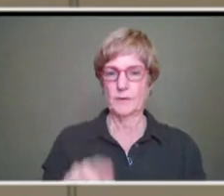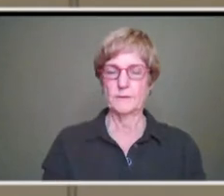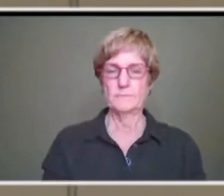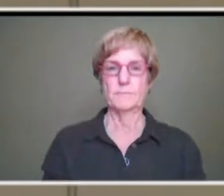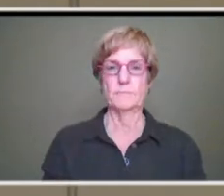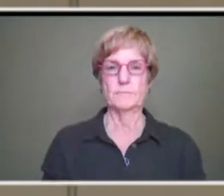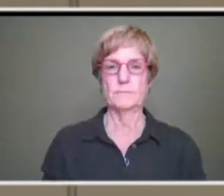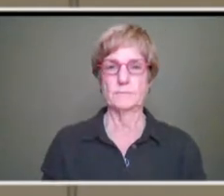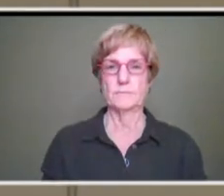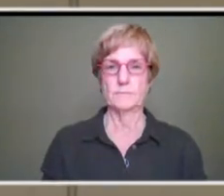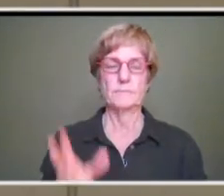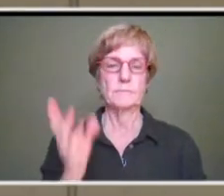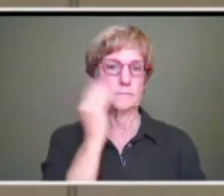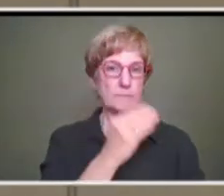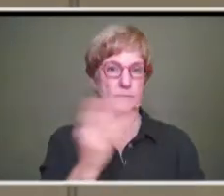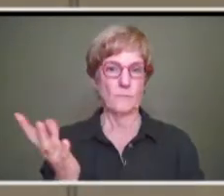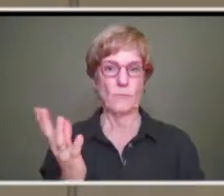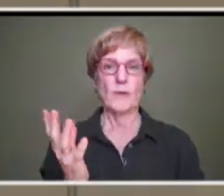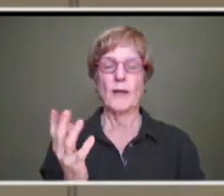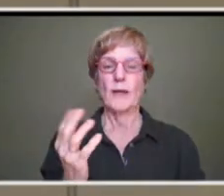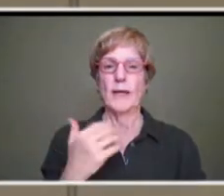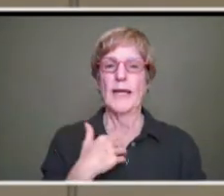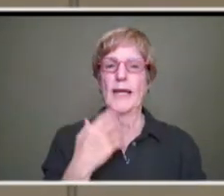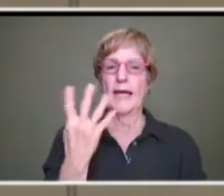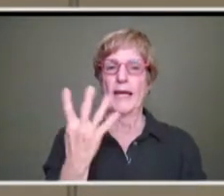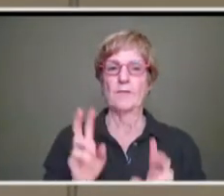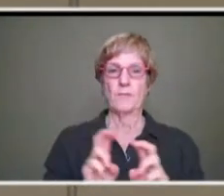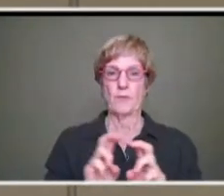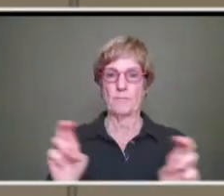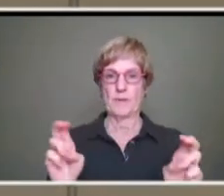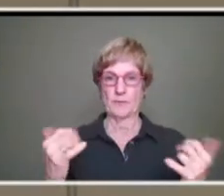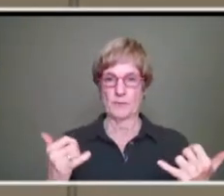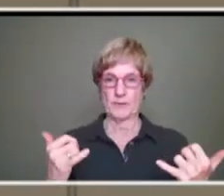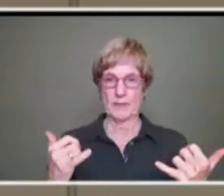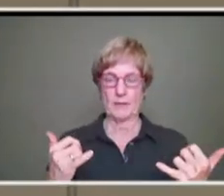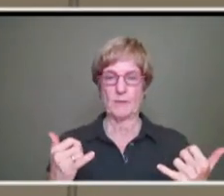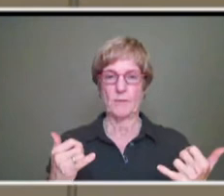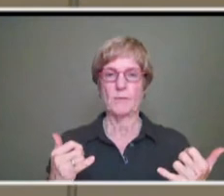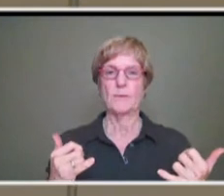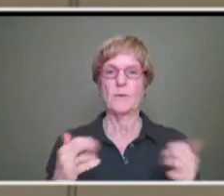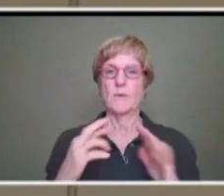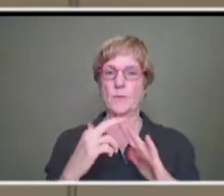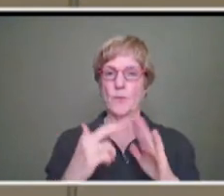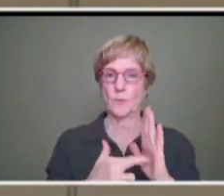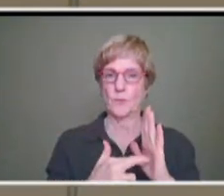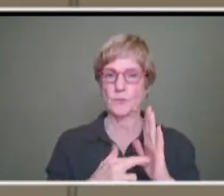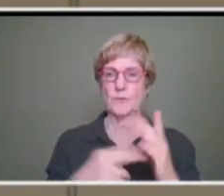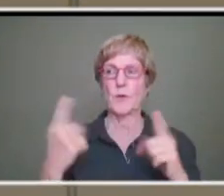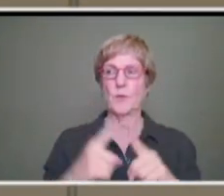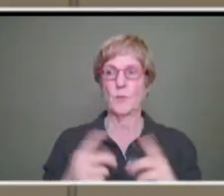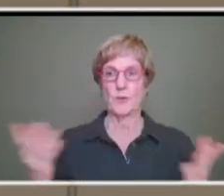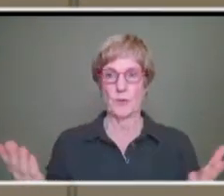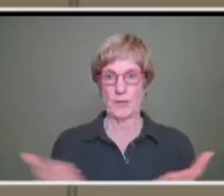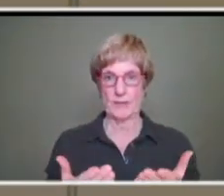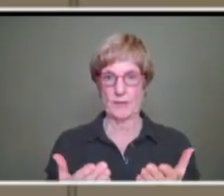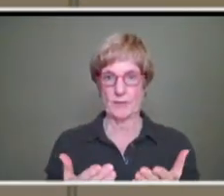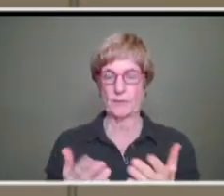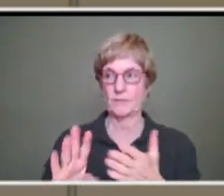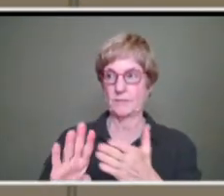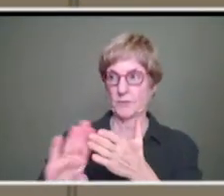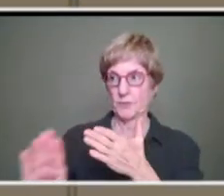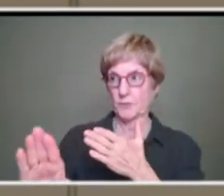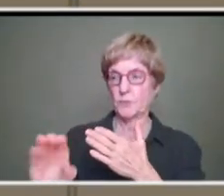um and just to let folks know we only have four council members at the diocese uh the way our rules work once you're here unless you're excused